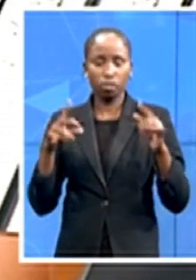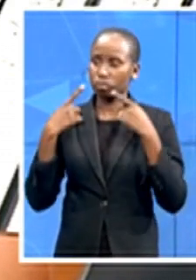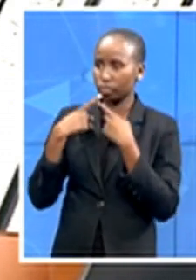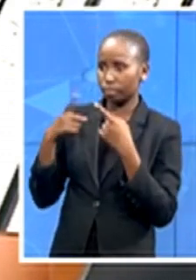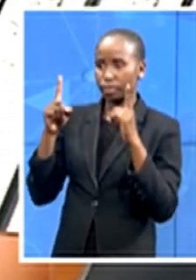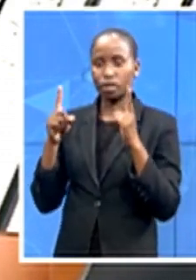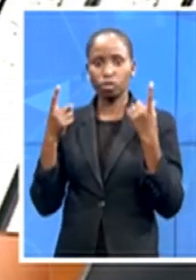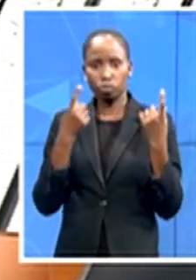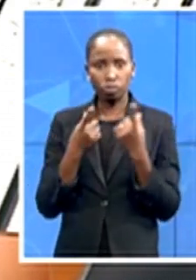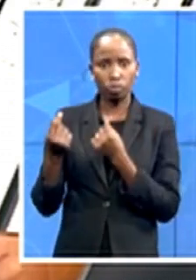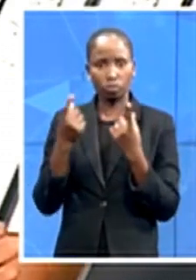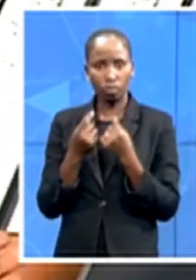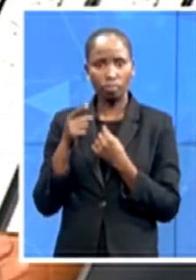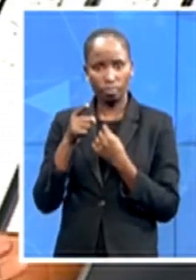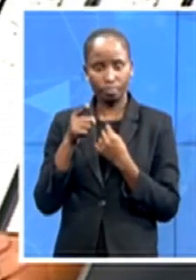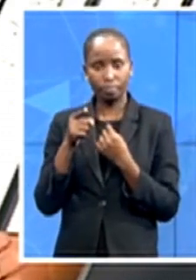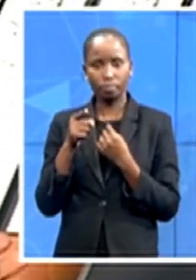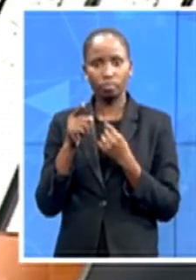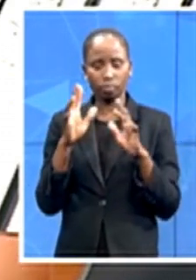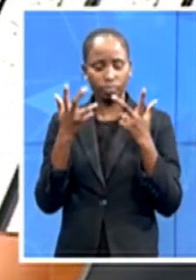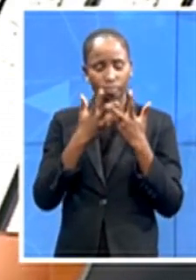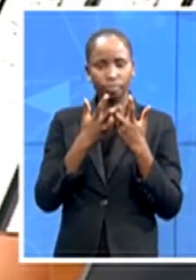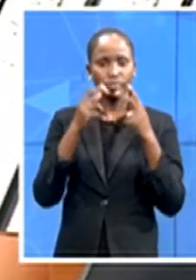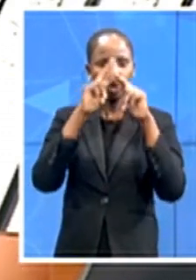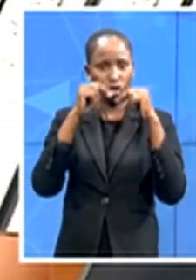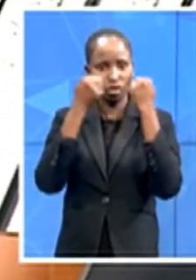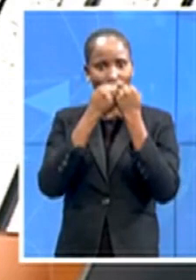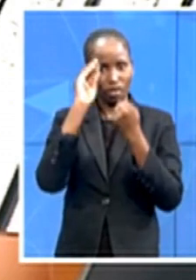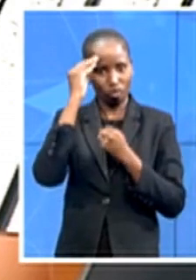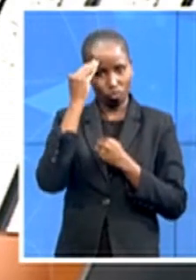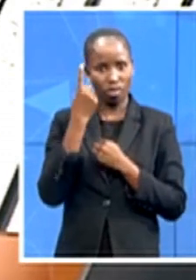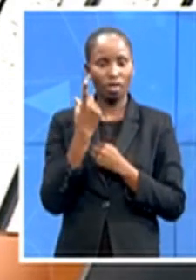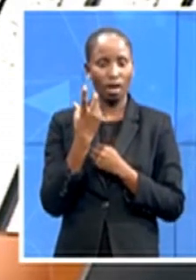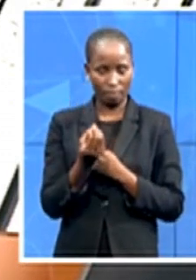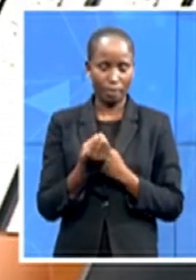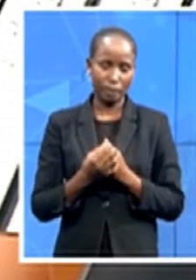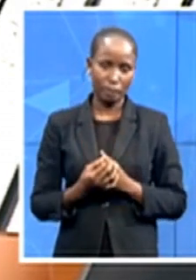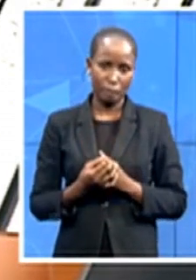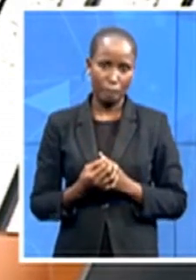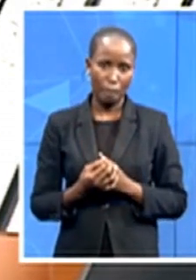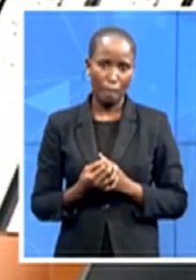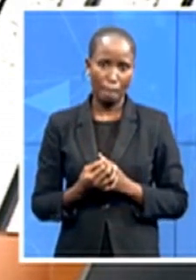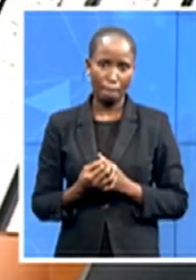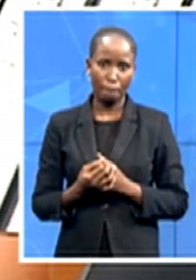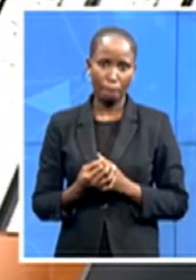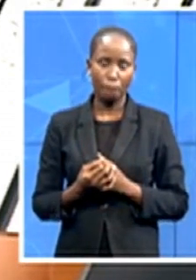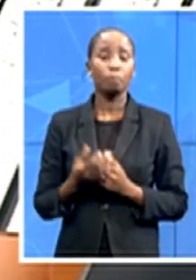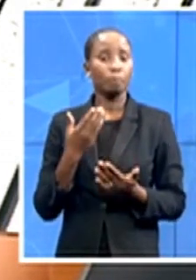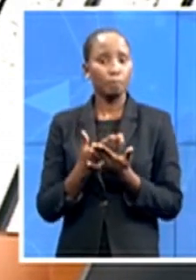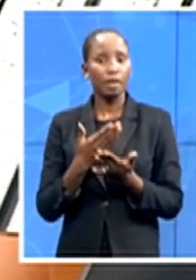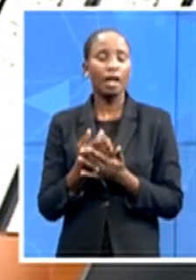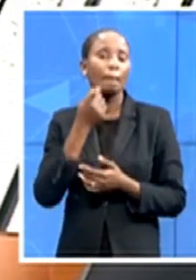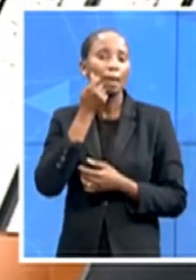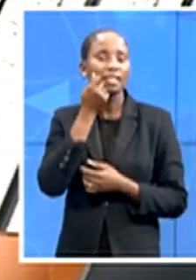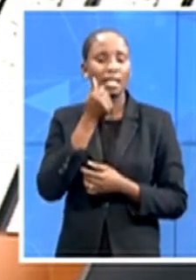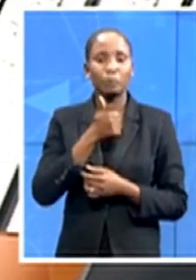interest. One such instance was the removal of Mr. Gordhan and Mr. Mcebisi